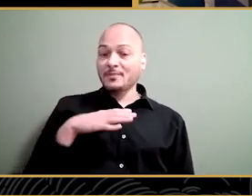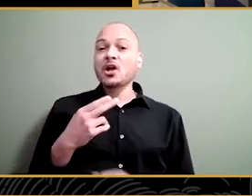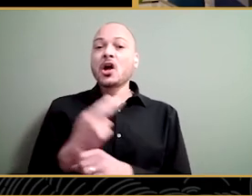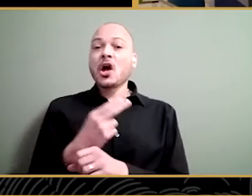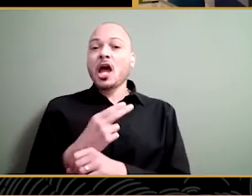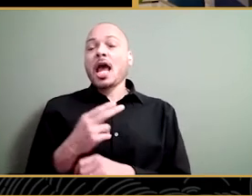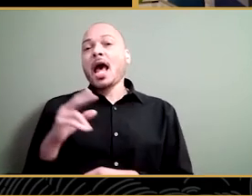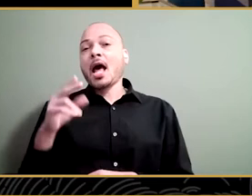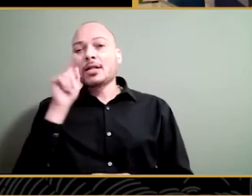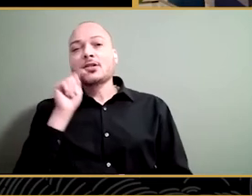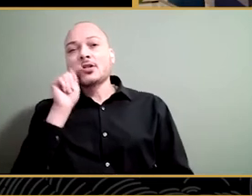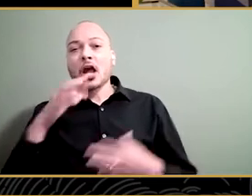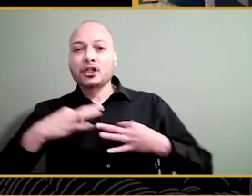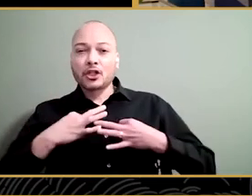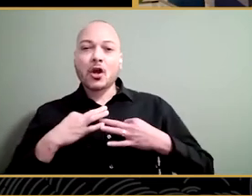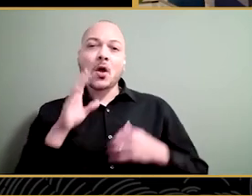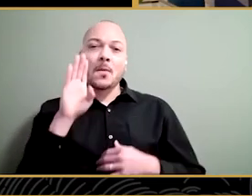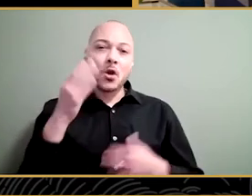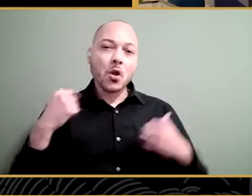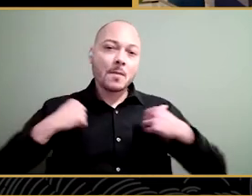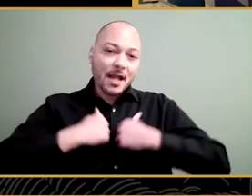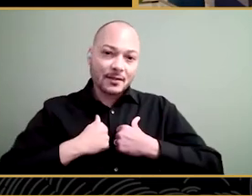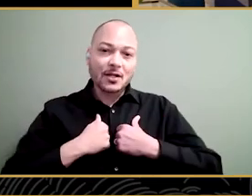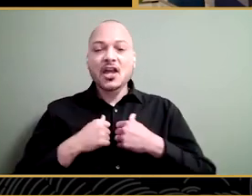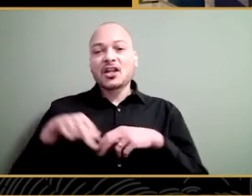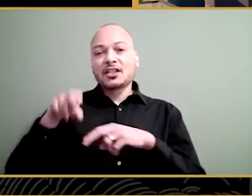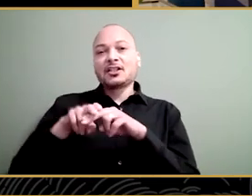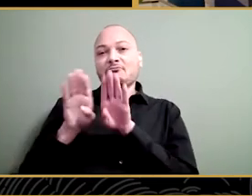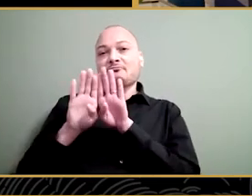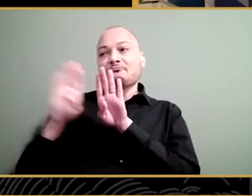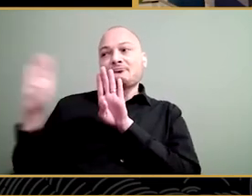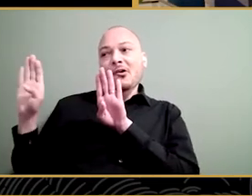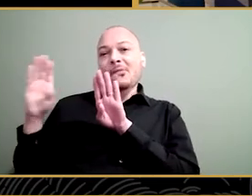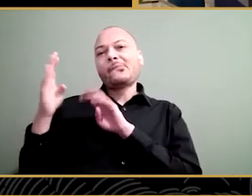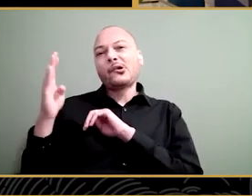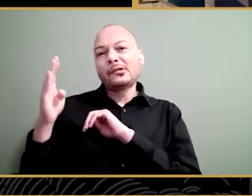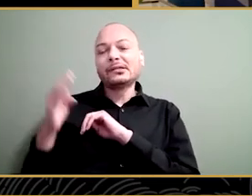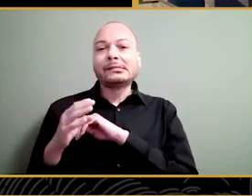blazer Sitting before a blue wall with a painting and plant in the background